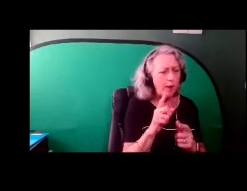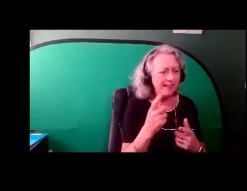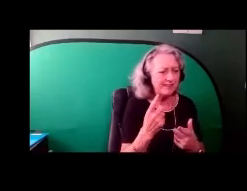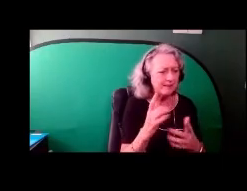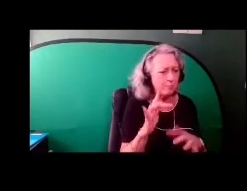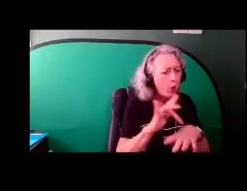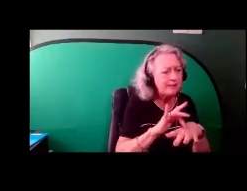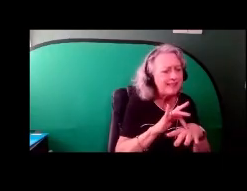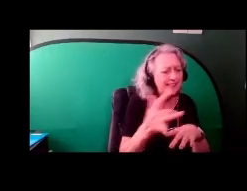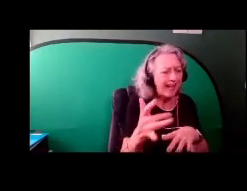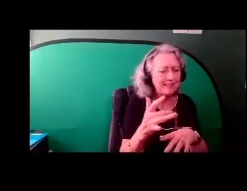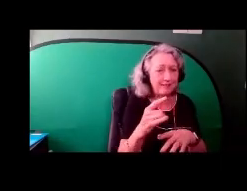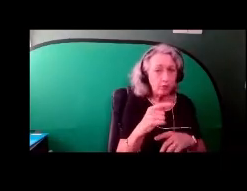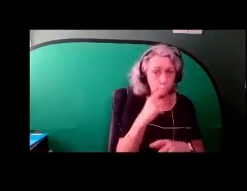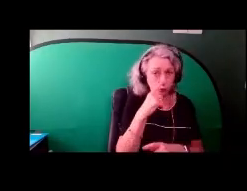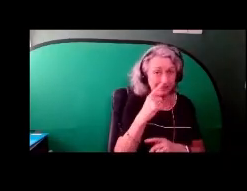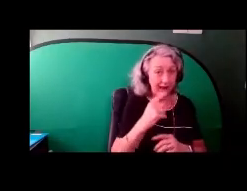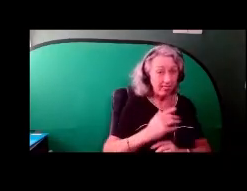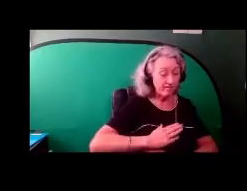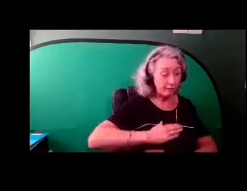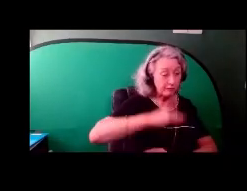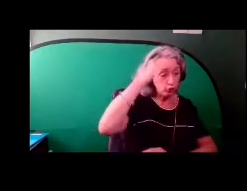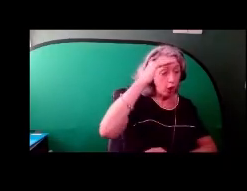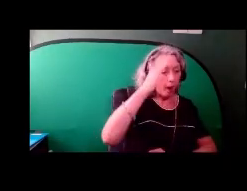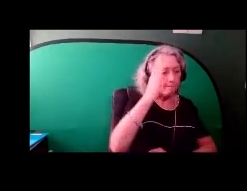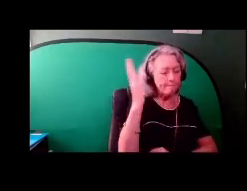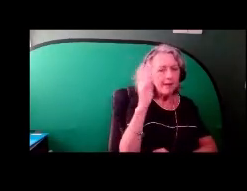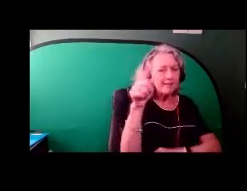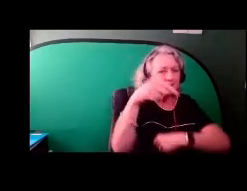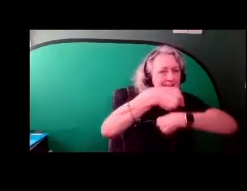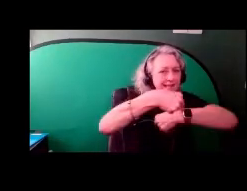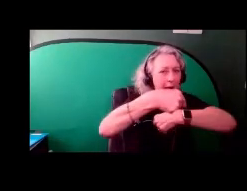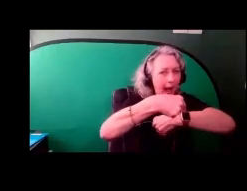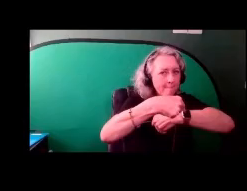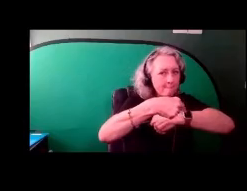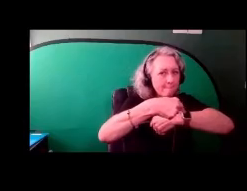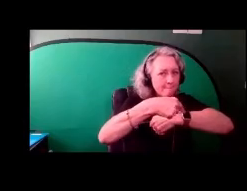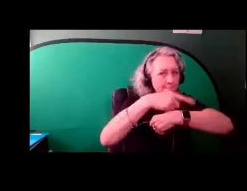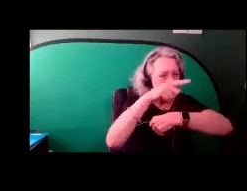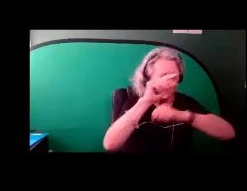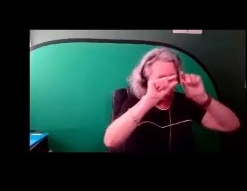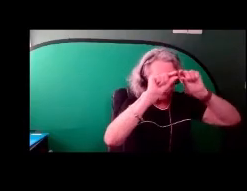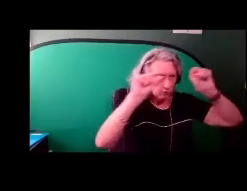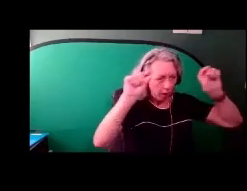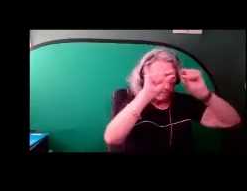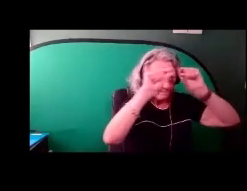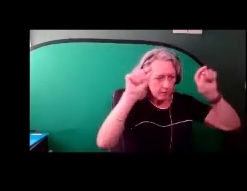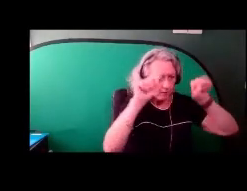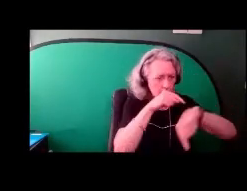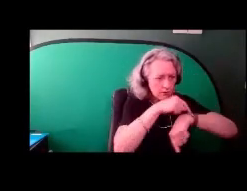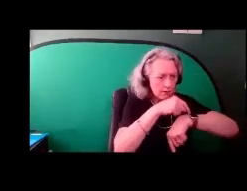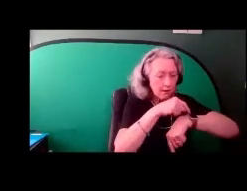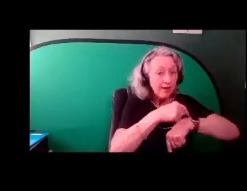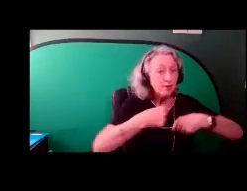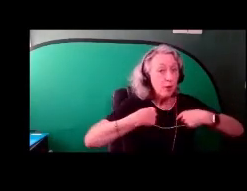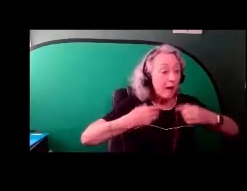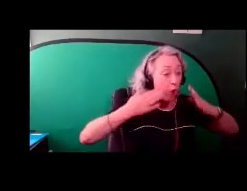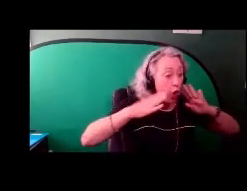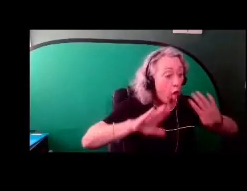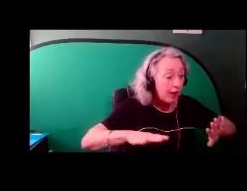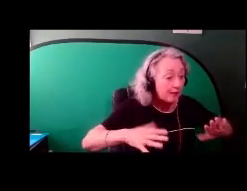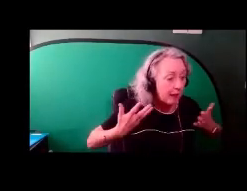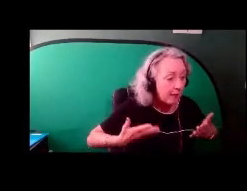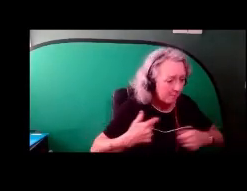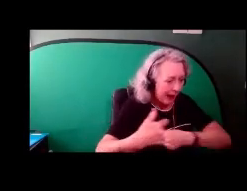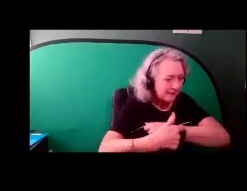demonstrate that, at the very top of the home screen is the time on the status bar. I'm actually on holiday at the moment, so my